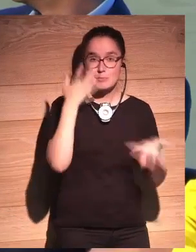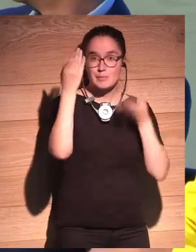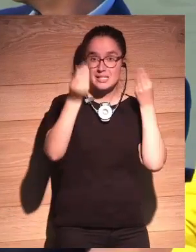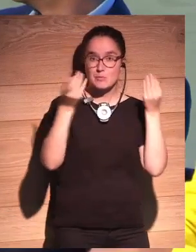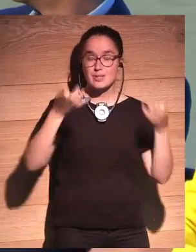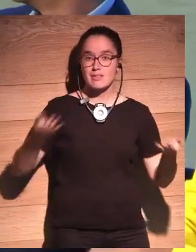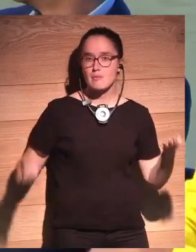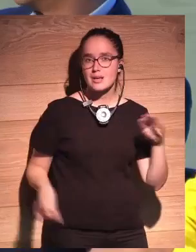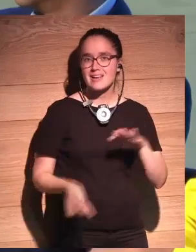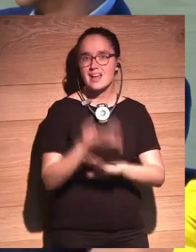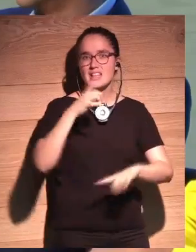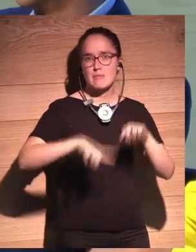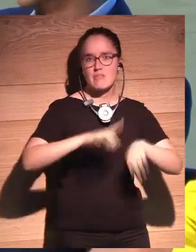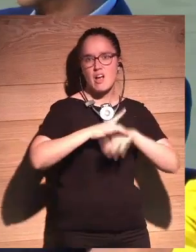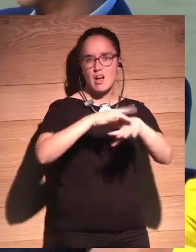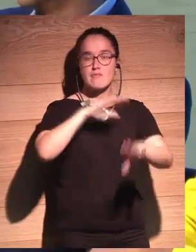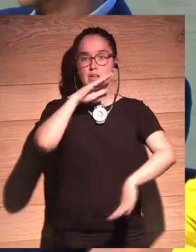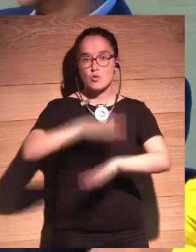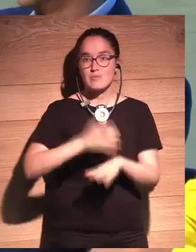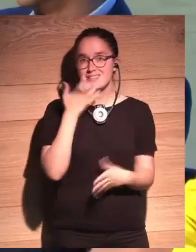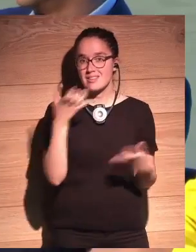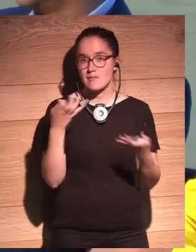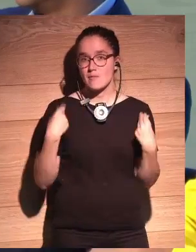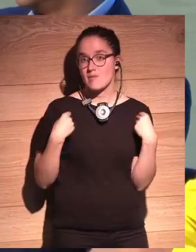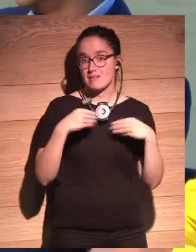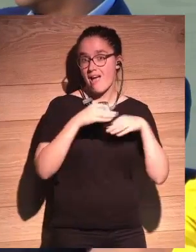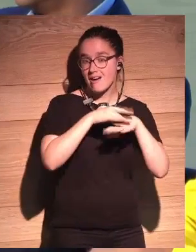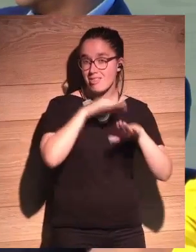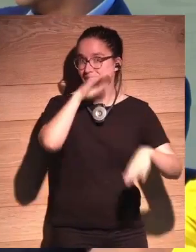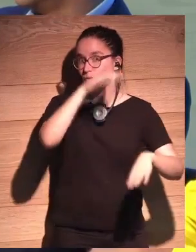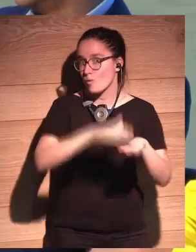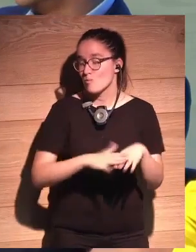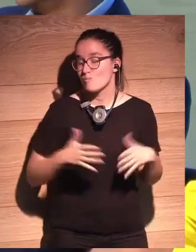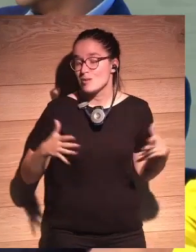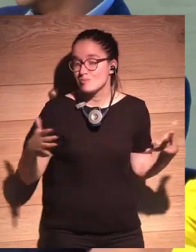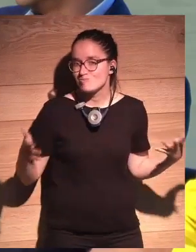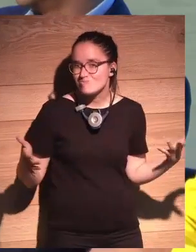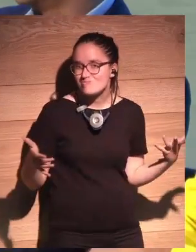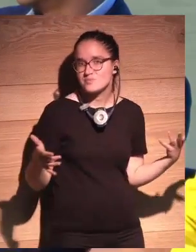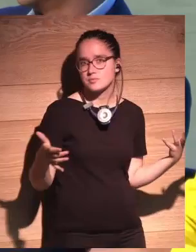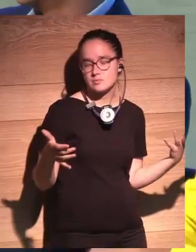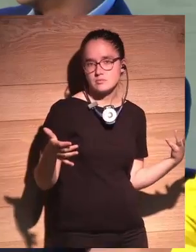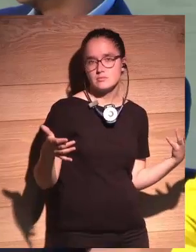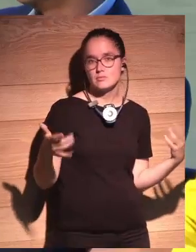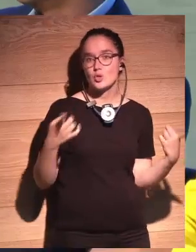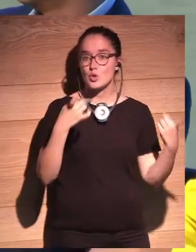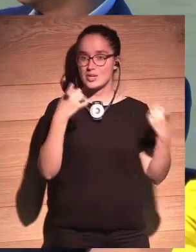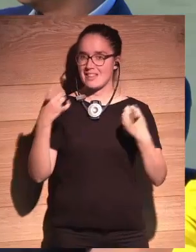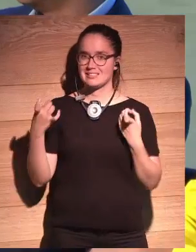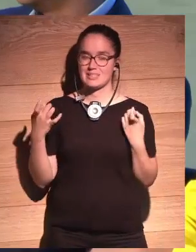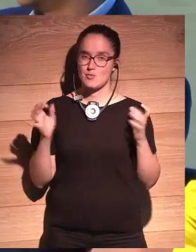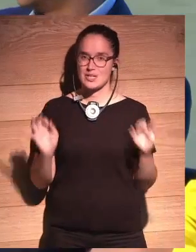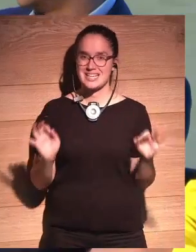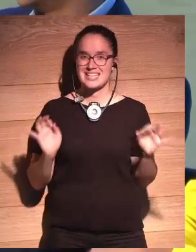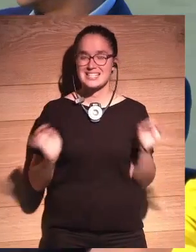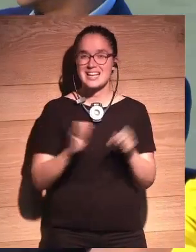to live into this agenda, and that's where we need a lot of artists to do it in their way, to